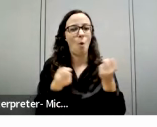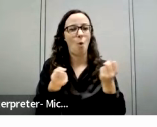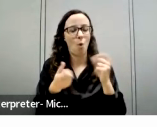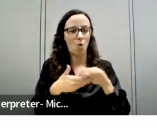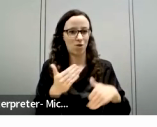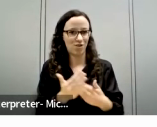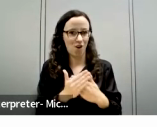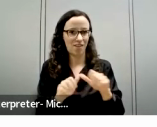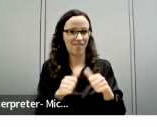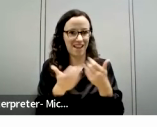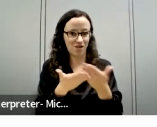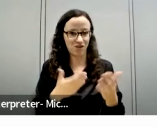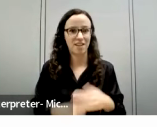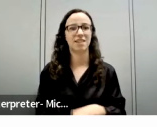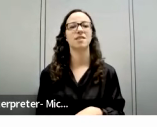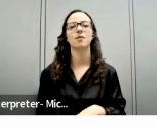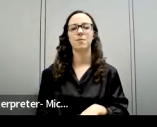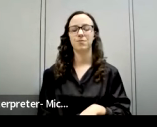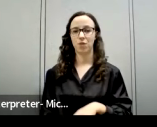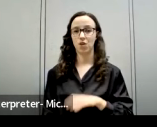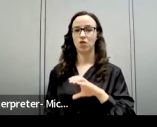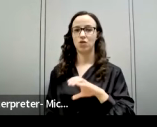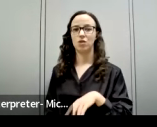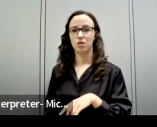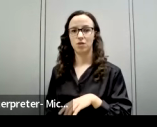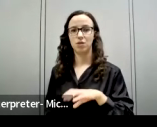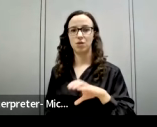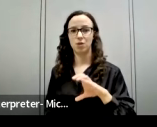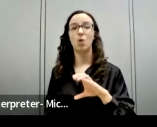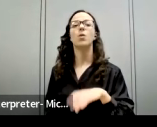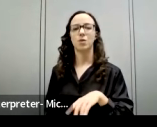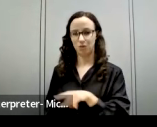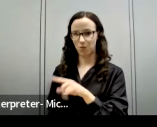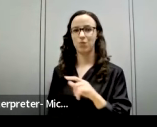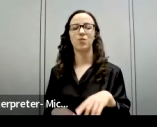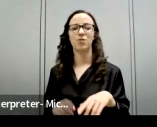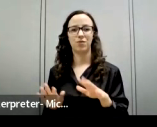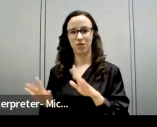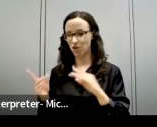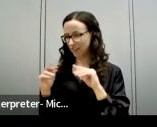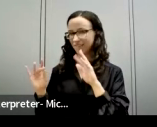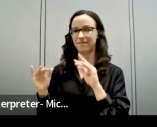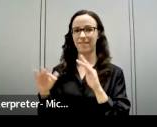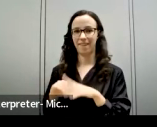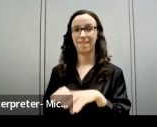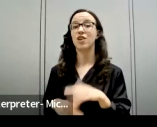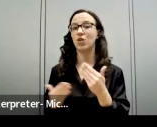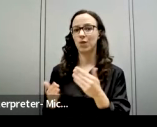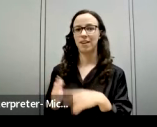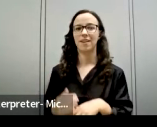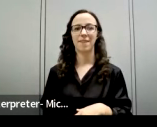And then Stephanie, we got a question. So in the chat. Oh, sorry. Oh, go ahead, Stephanie. You were about to read